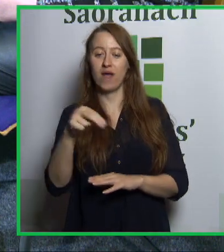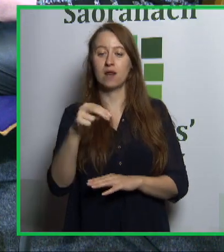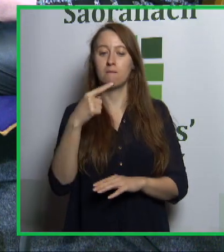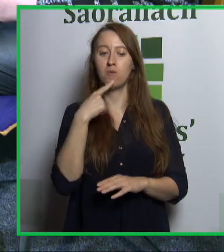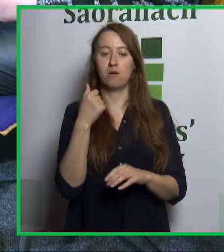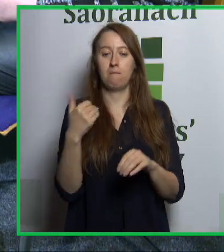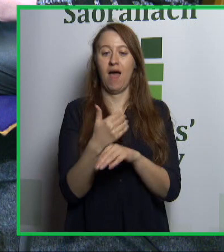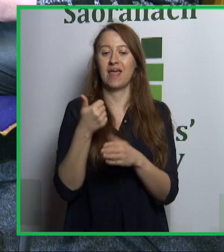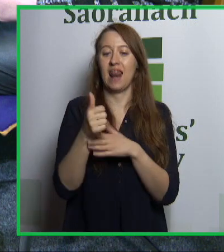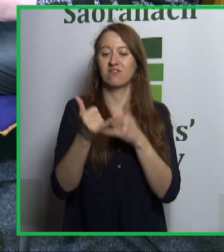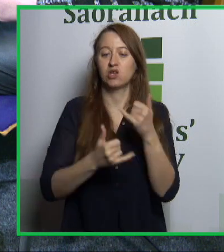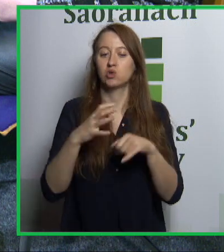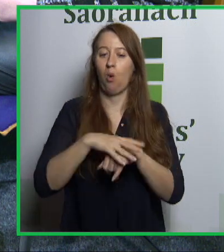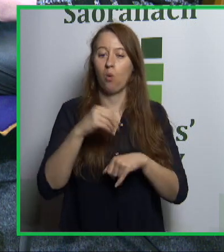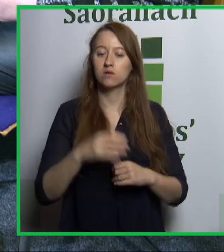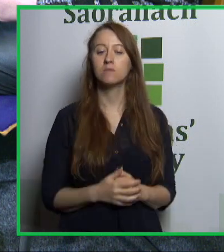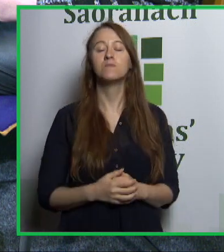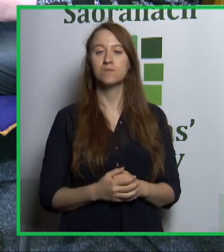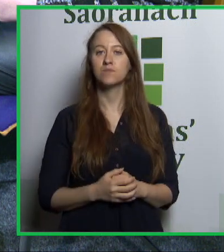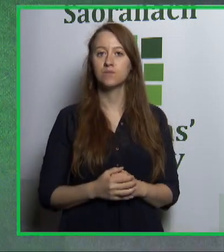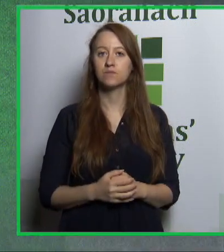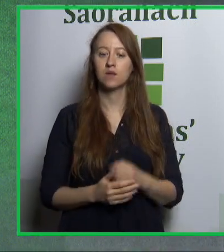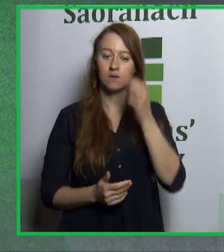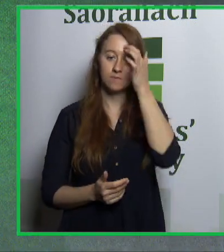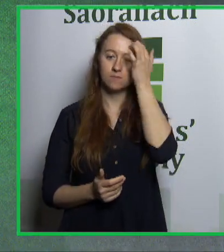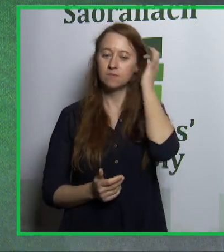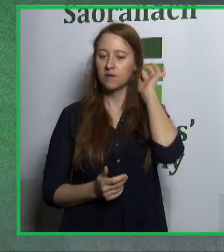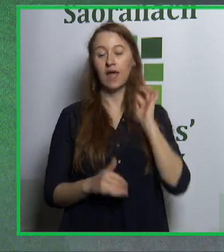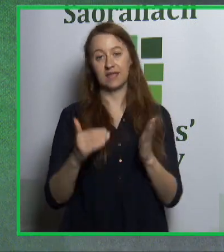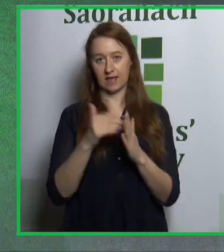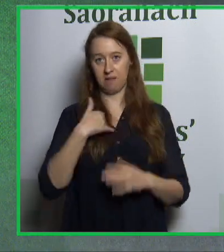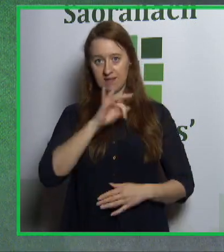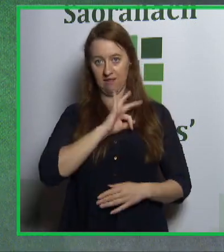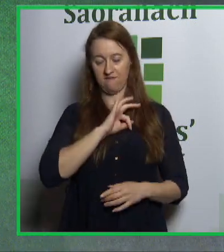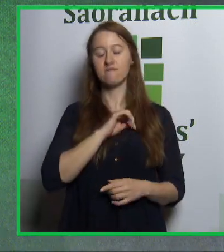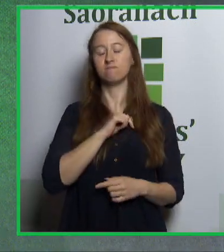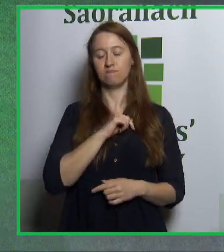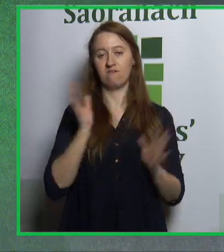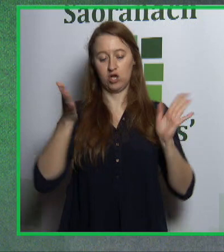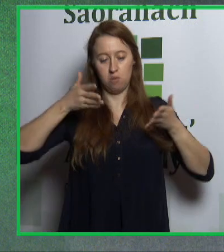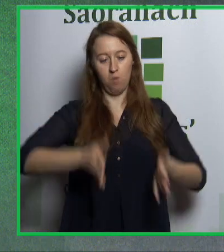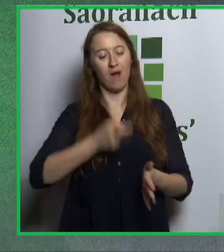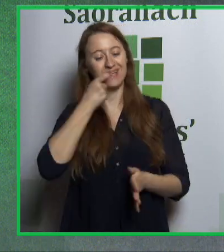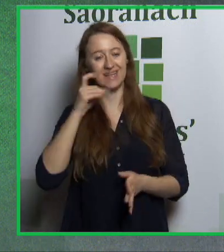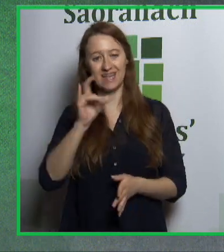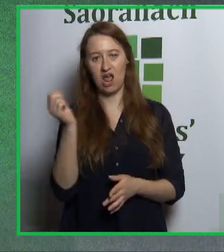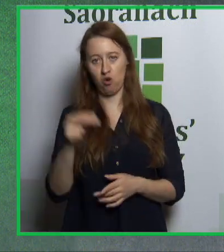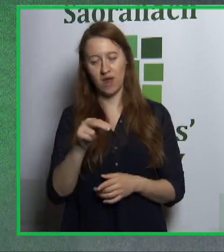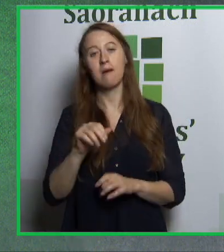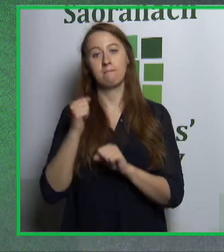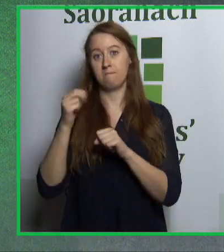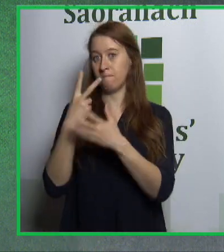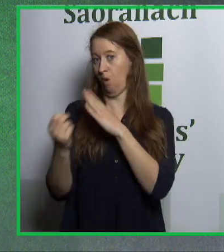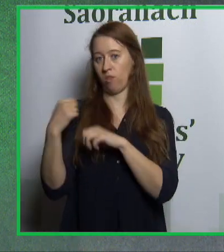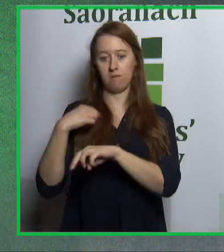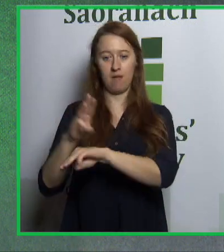Both my parents were people that had used drugs. I was born addicted to heroin back in the late 70s. We won't go